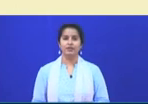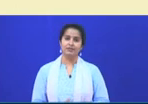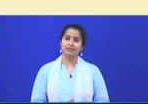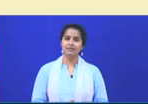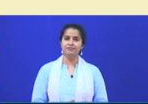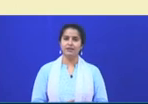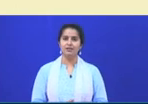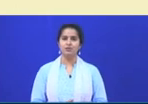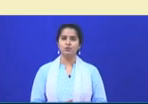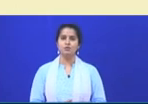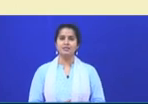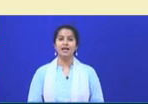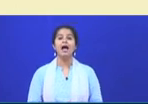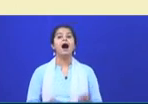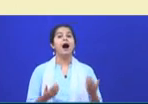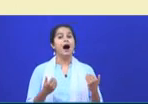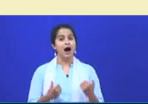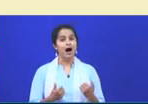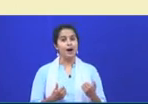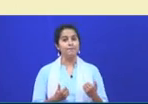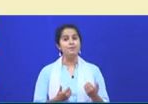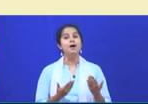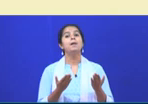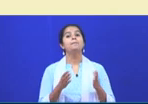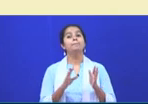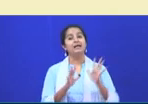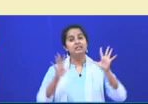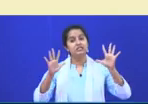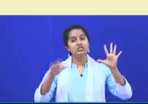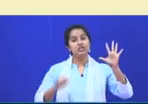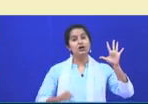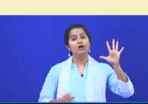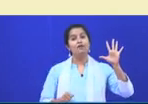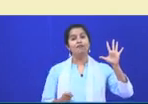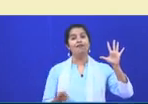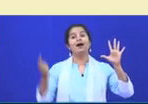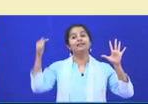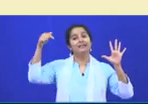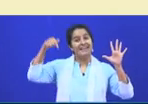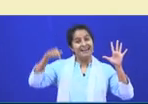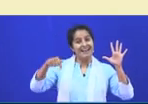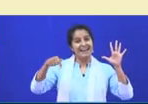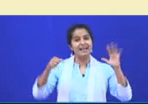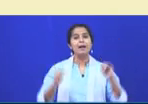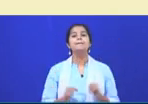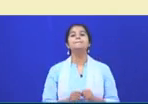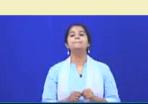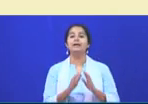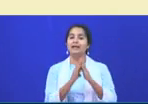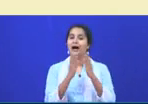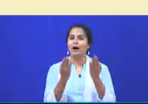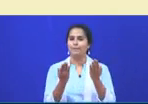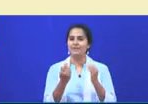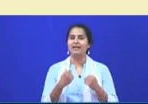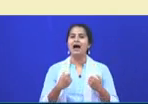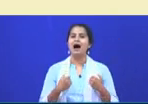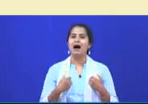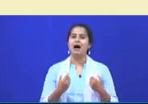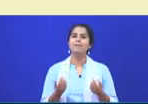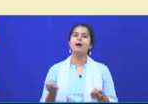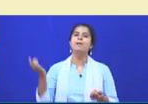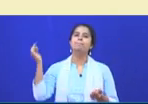5 o'clock in the evening, you would say, aham pancha vadane